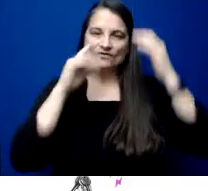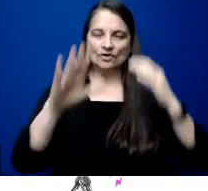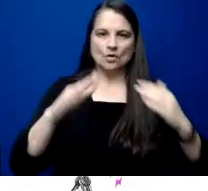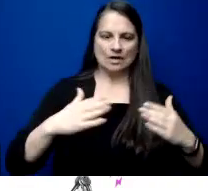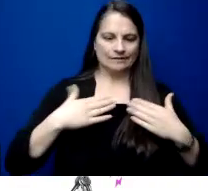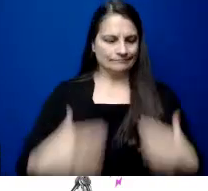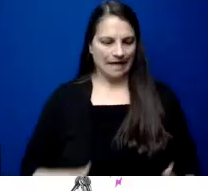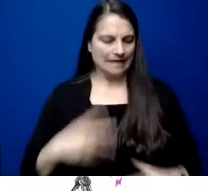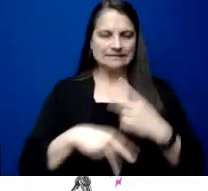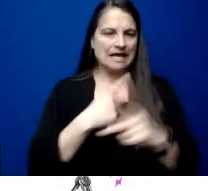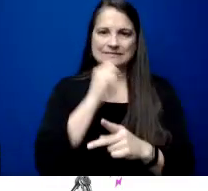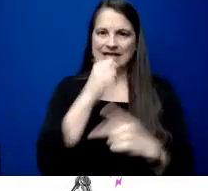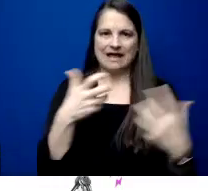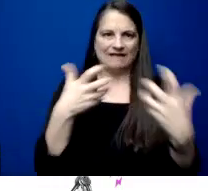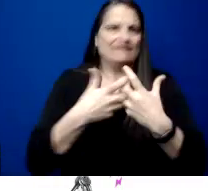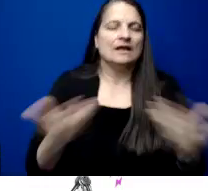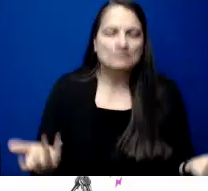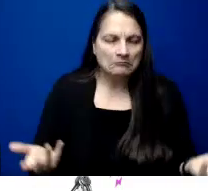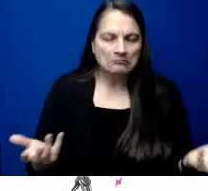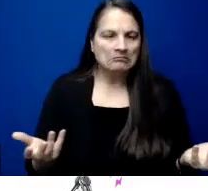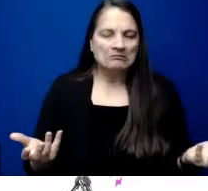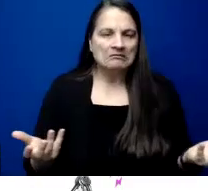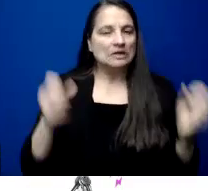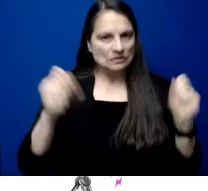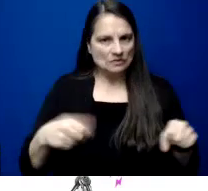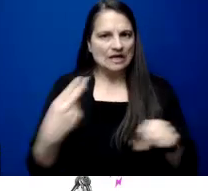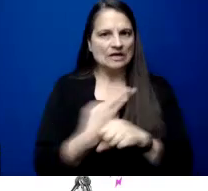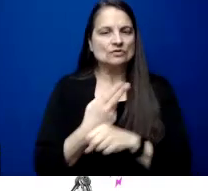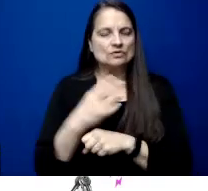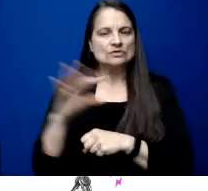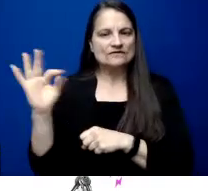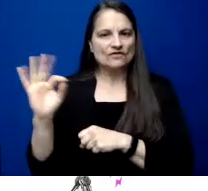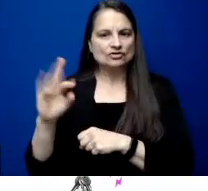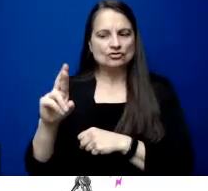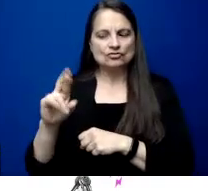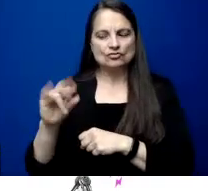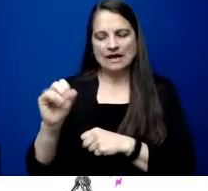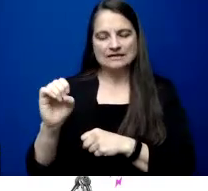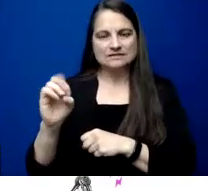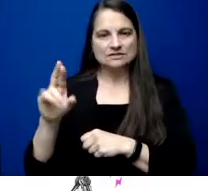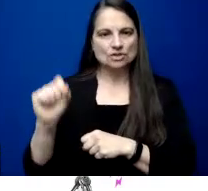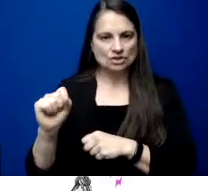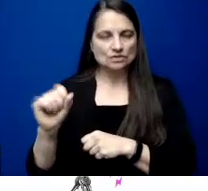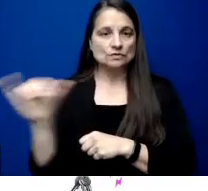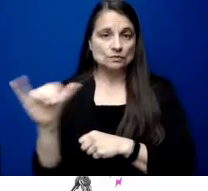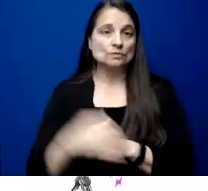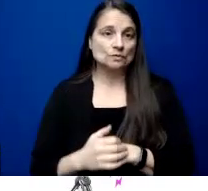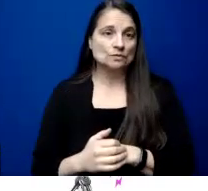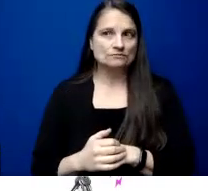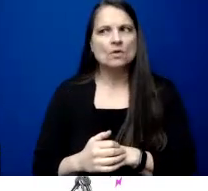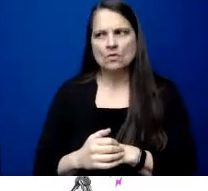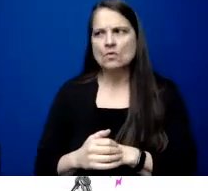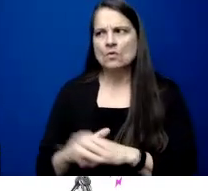or how high your chair is, you could always use furniture risers as well to make it more physically accessible. It's a great